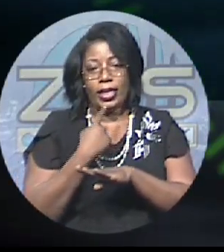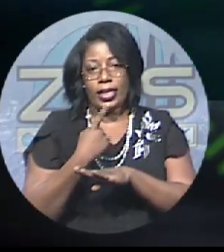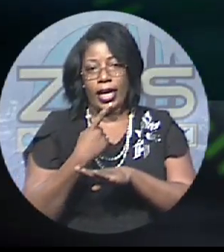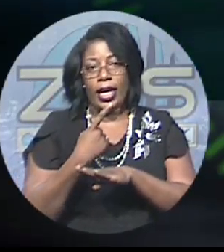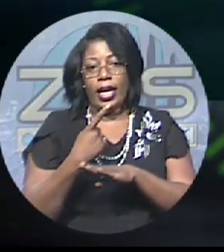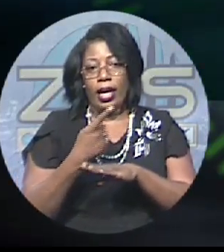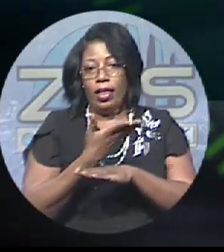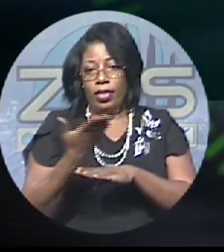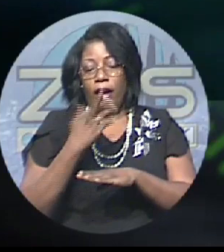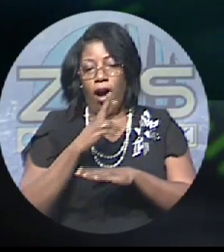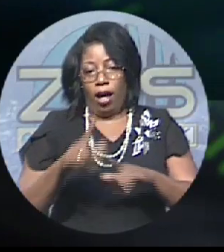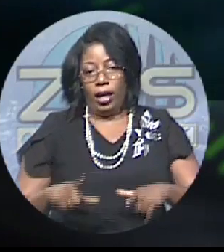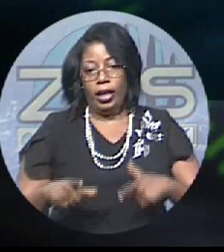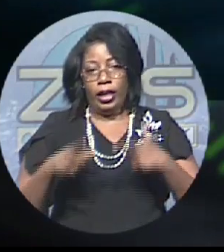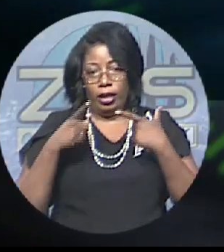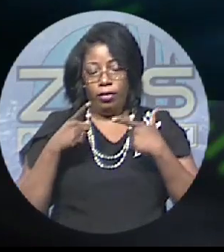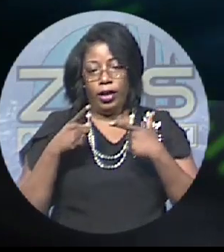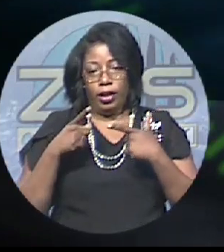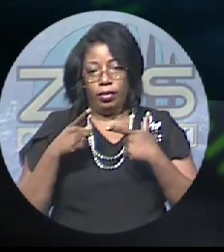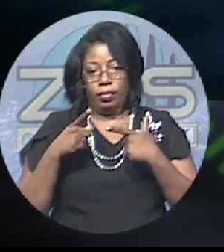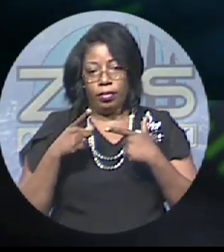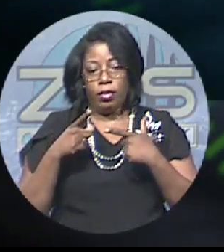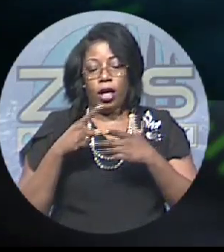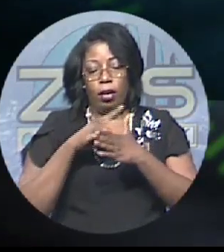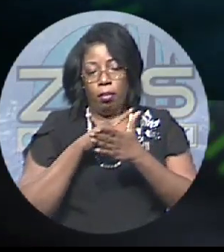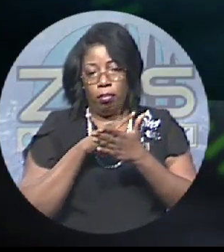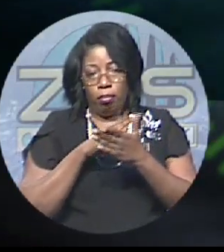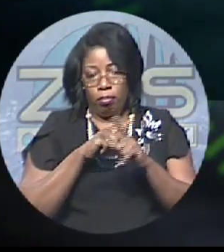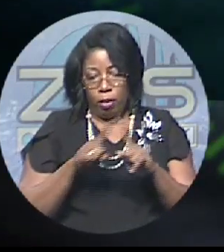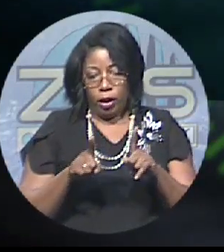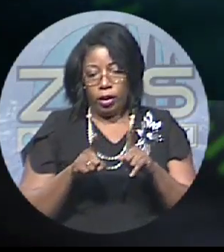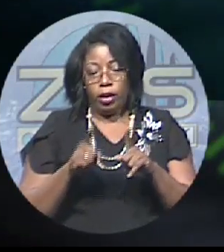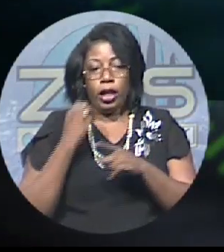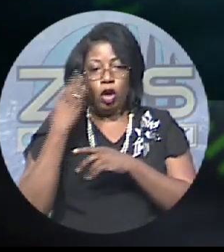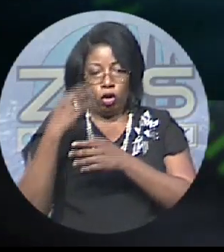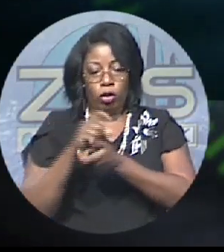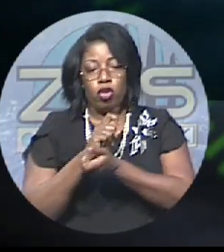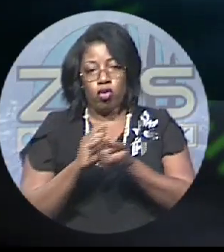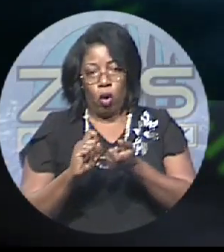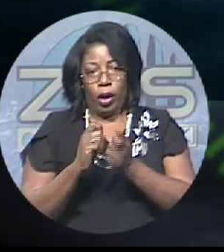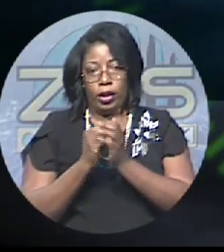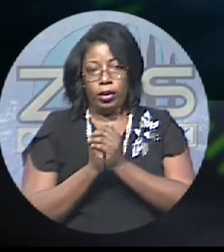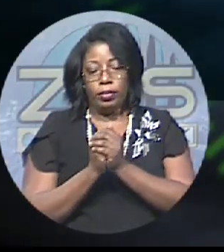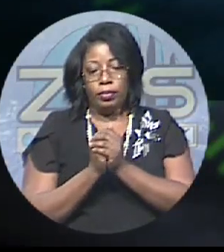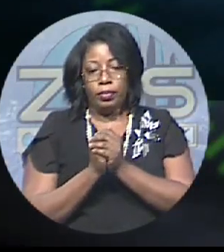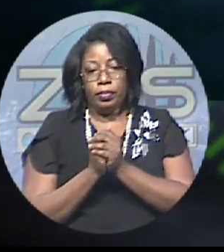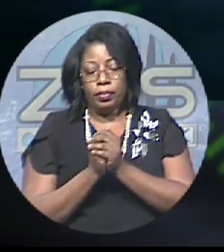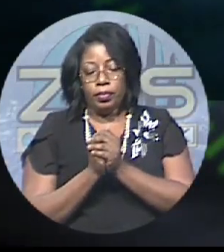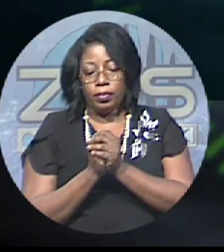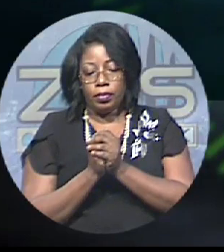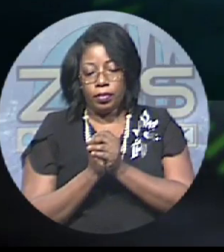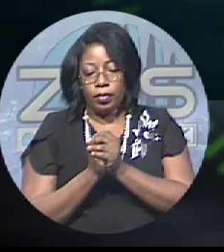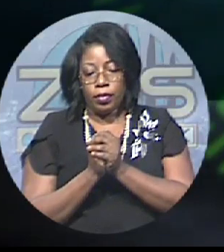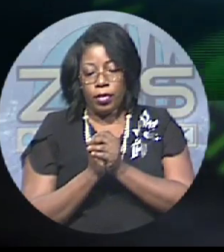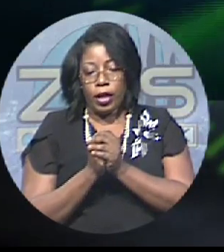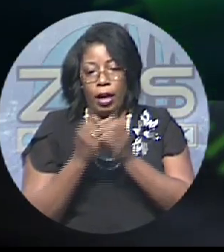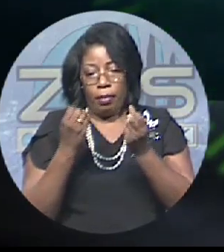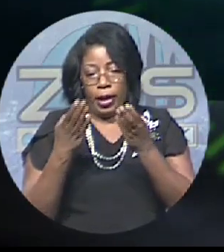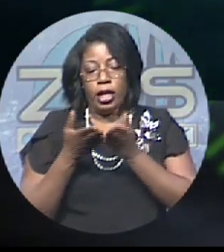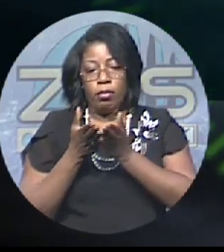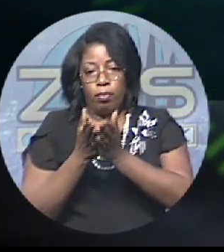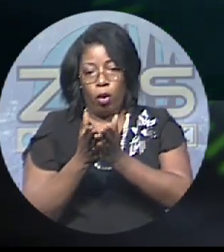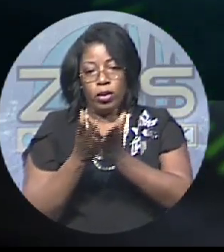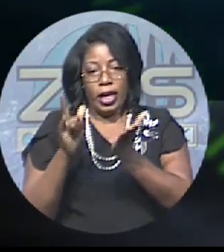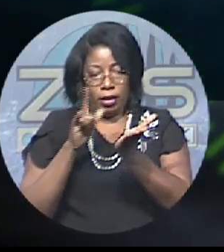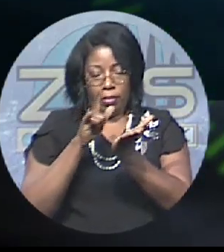and coping, but their home took a battering. Georgetown was reportedly a beehive of activity as boats and planes